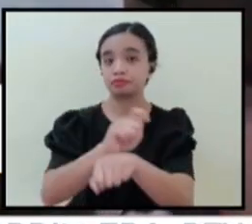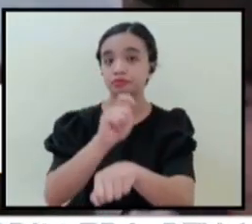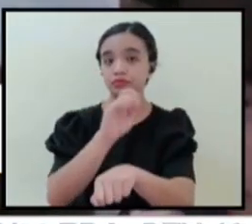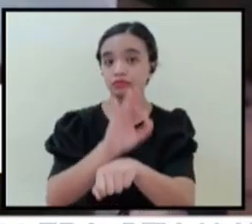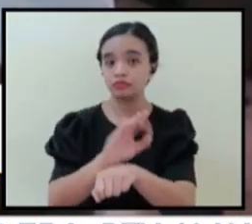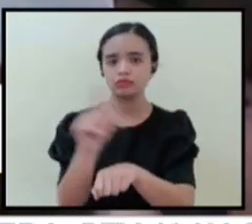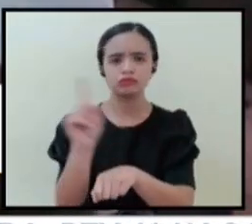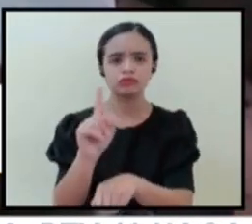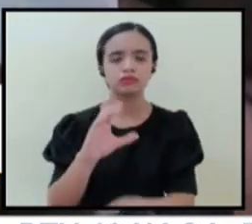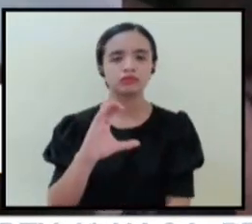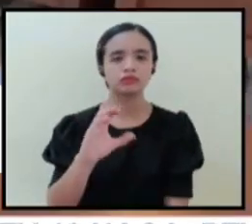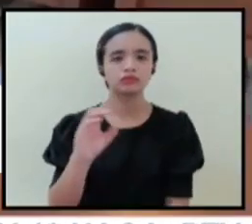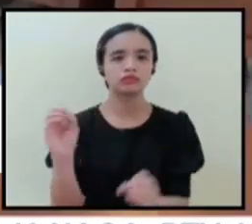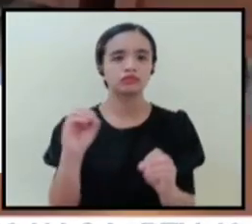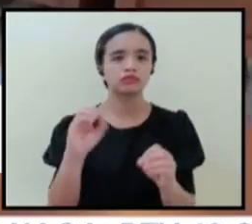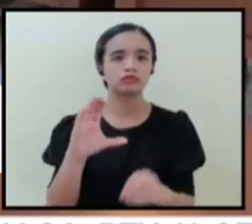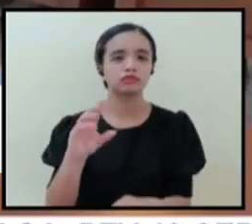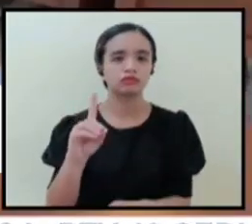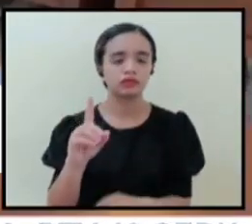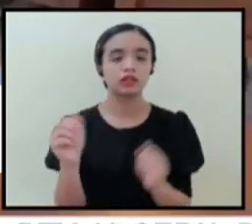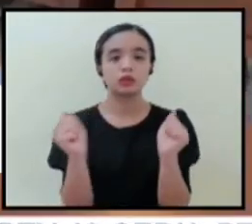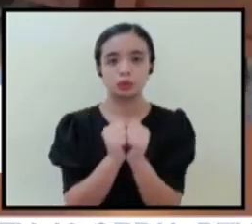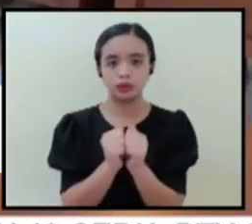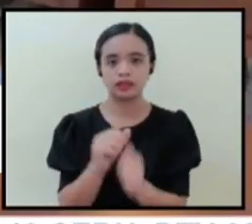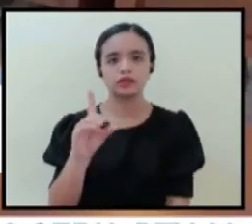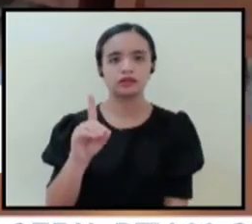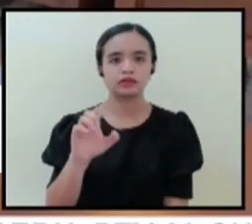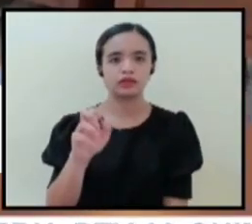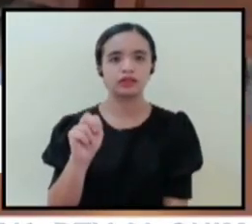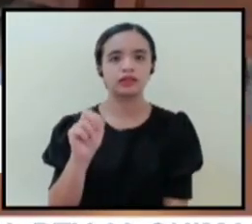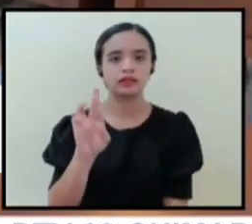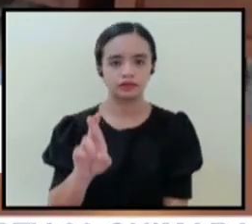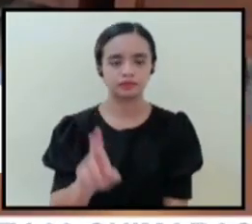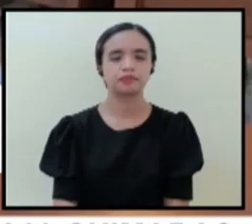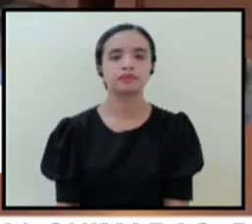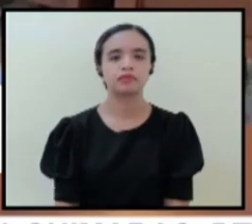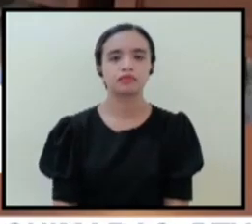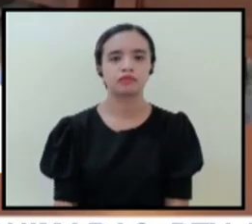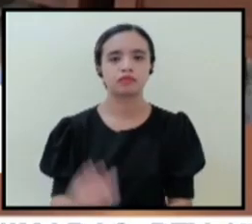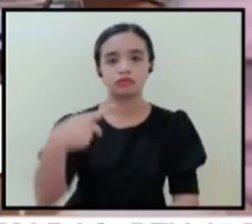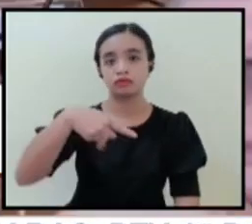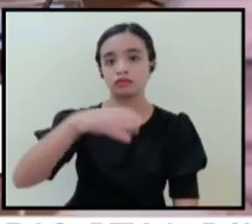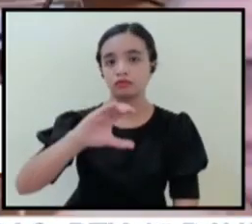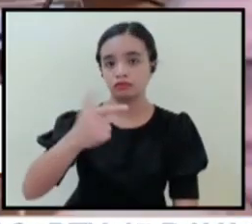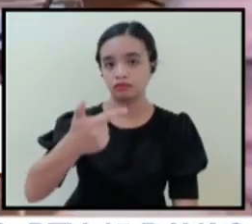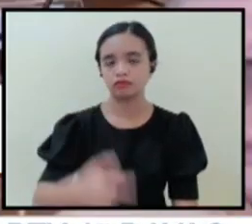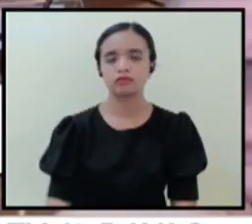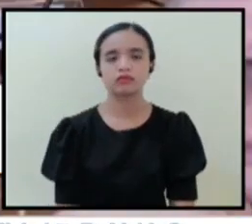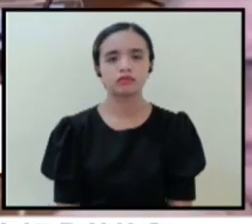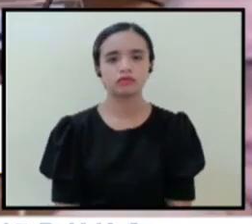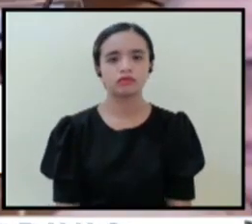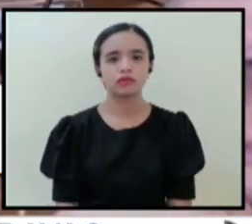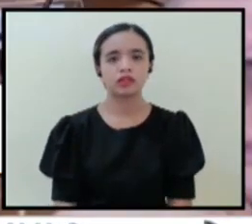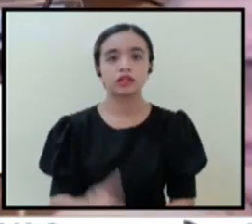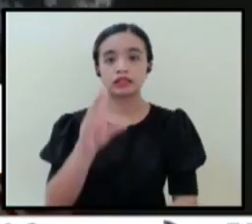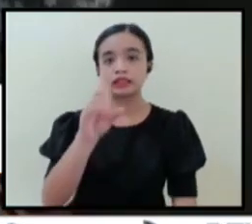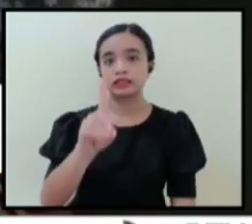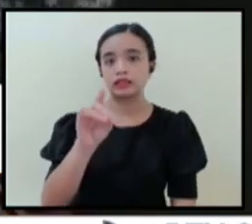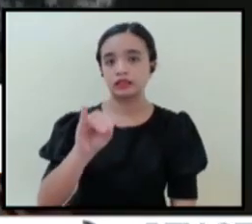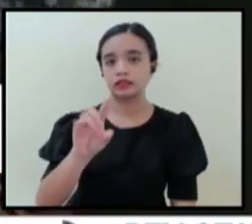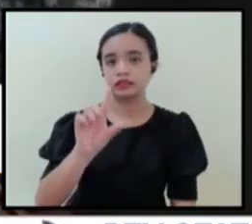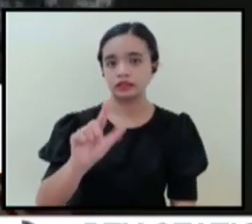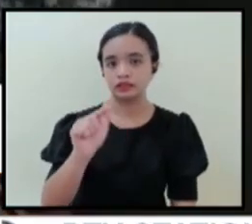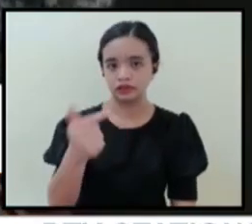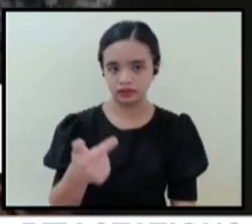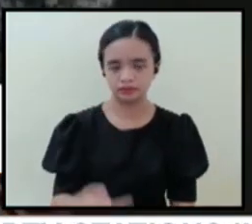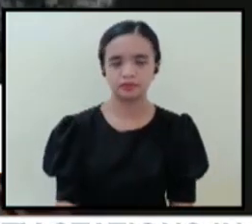katuwang ang Department of Environment and Natural Resources, Philippine Coast Guard at ang Department of Interior and Local Government.